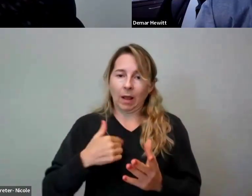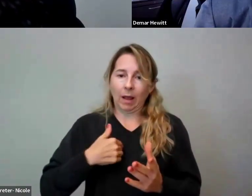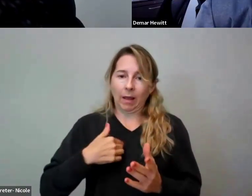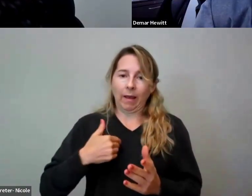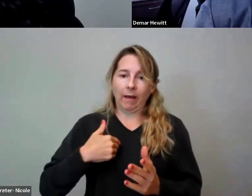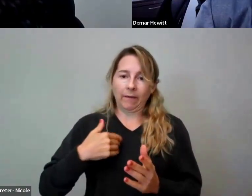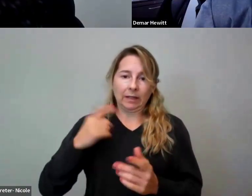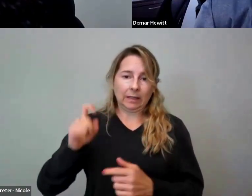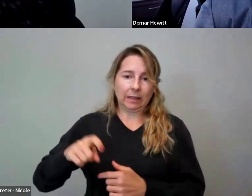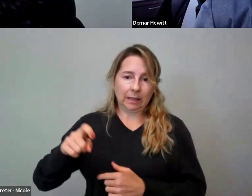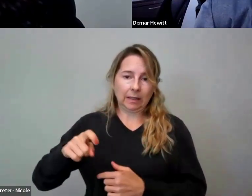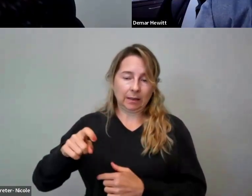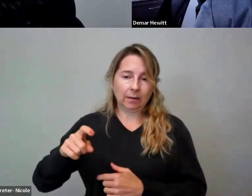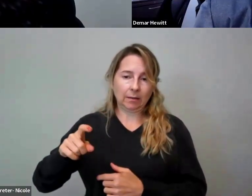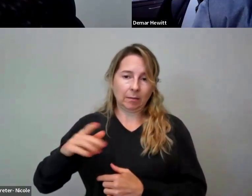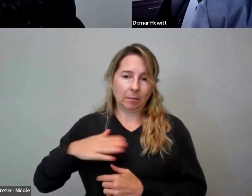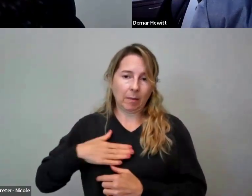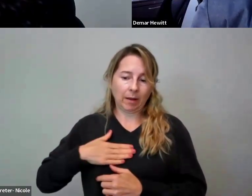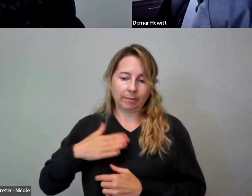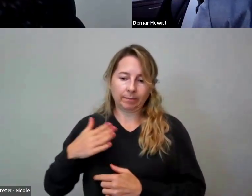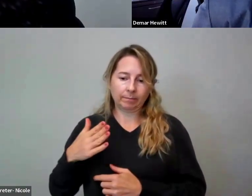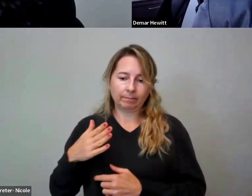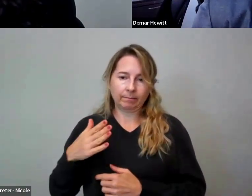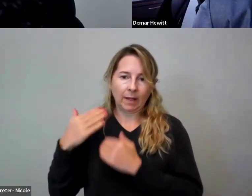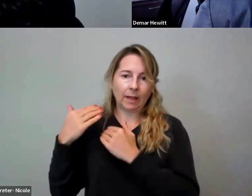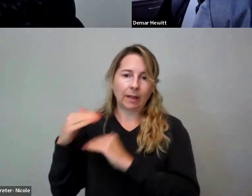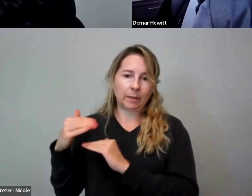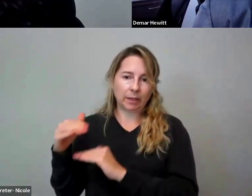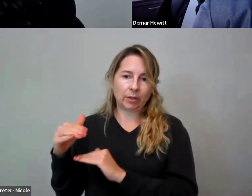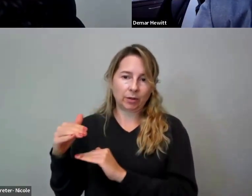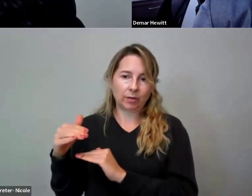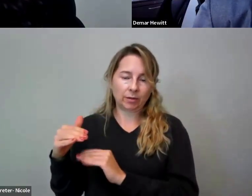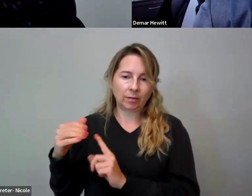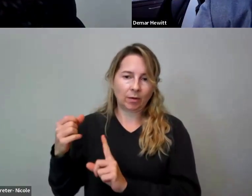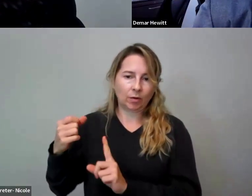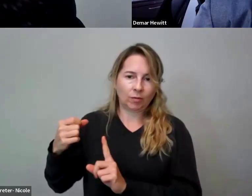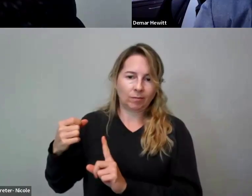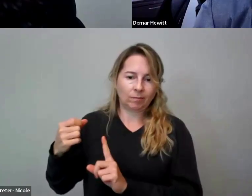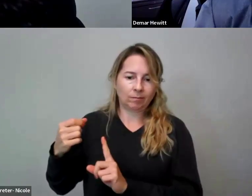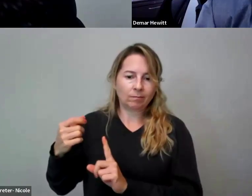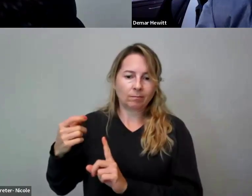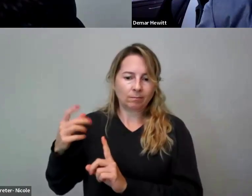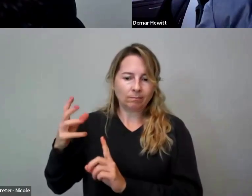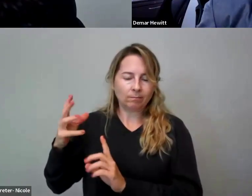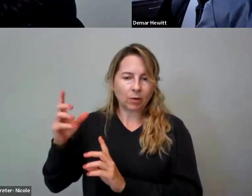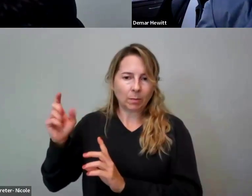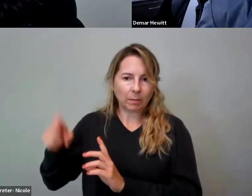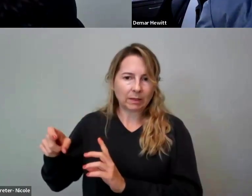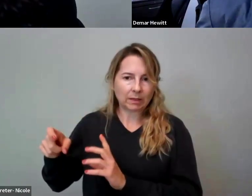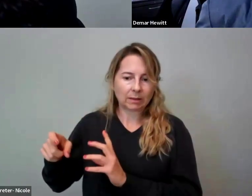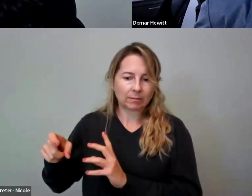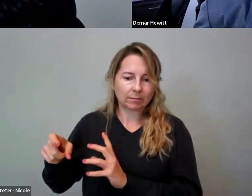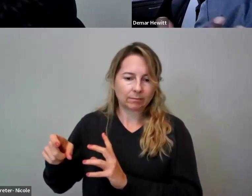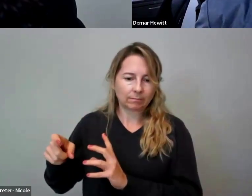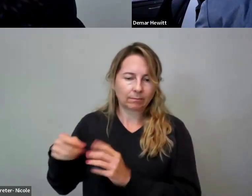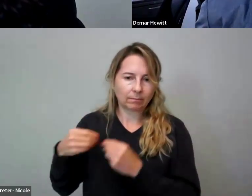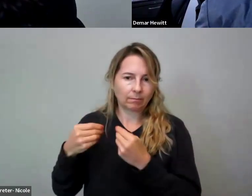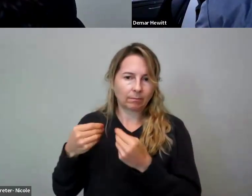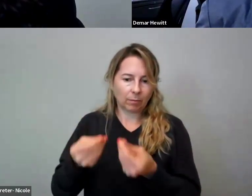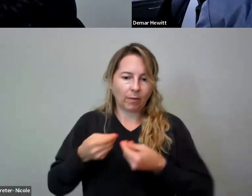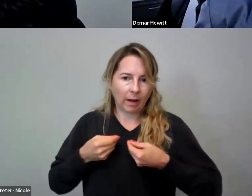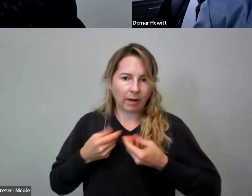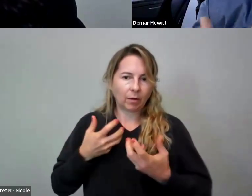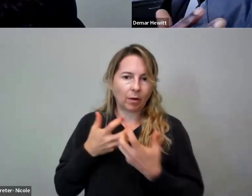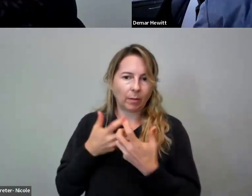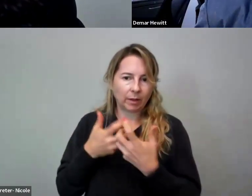limitations that triggers the request for accommodation, and how doing it that way will continue